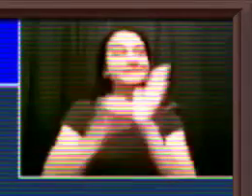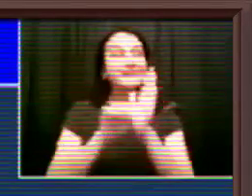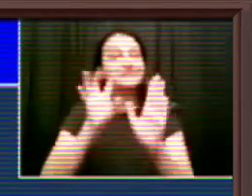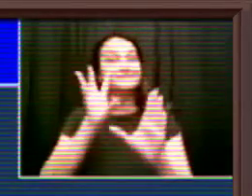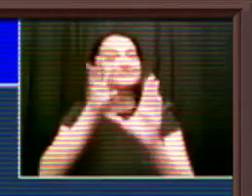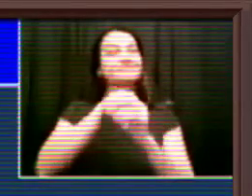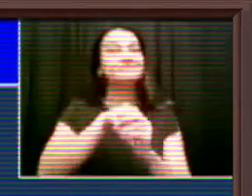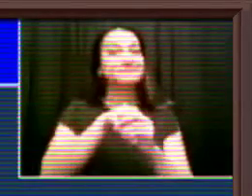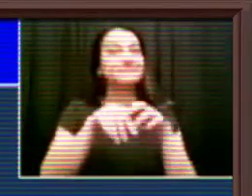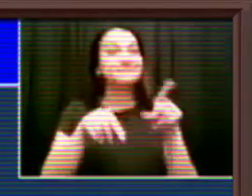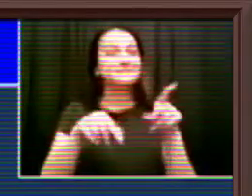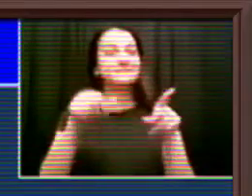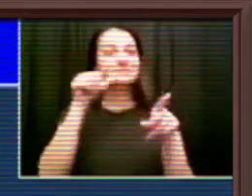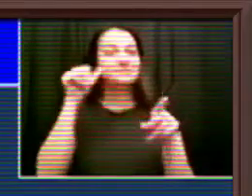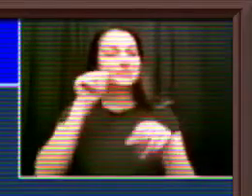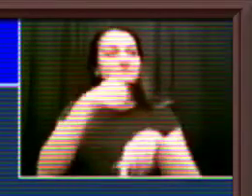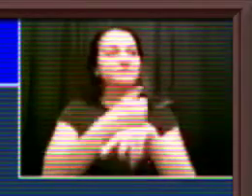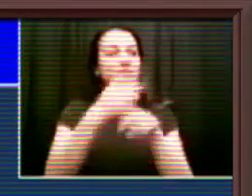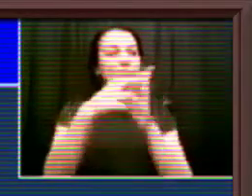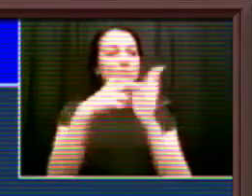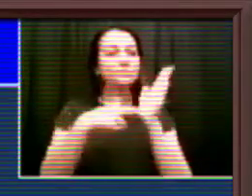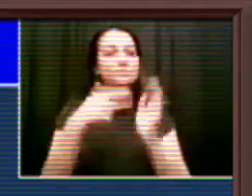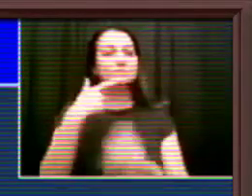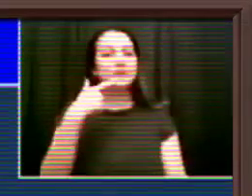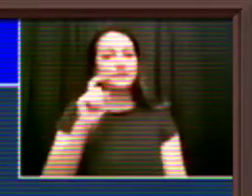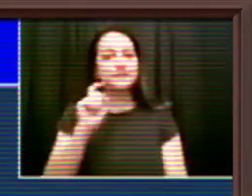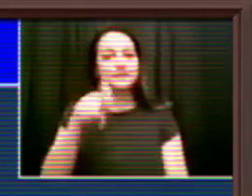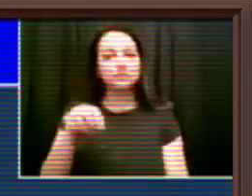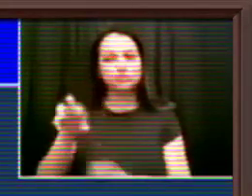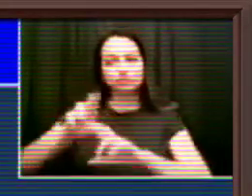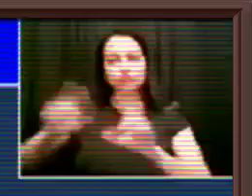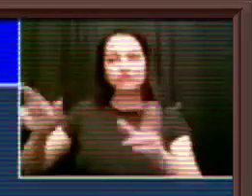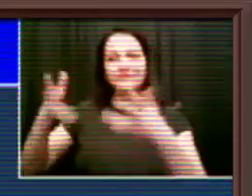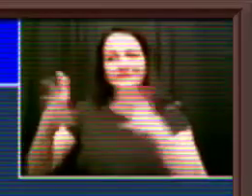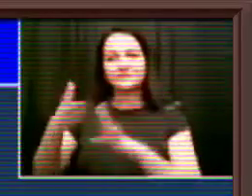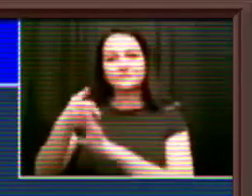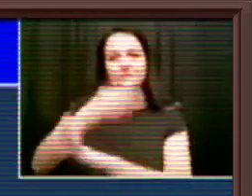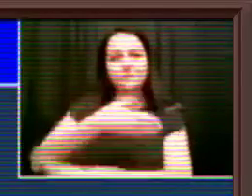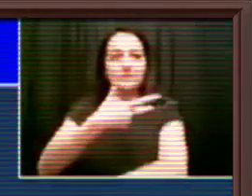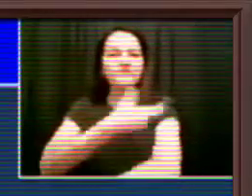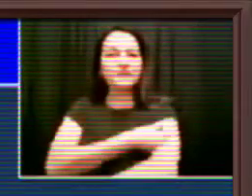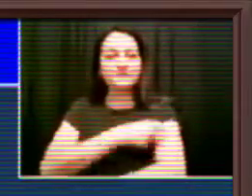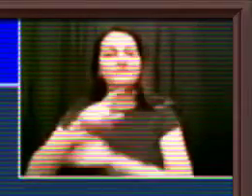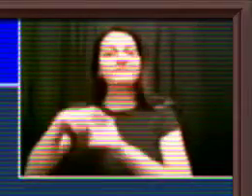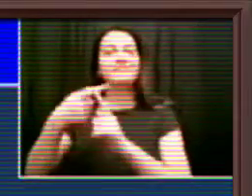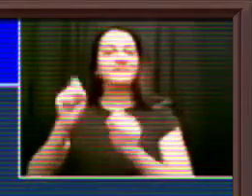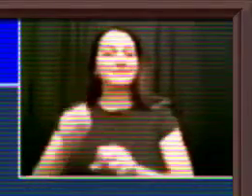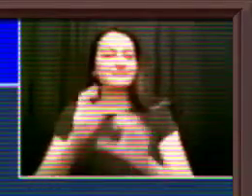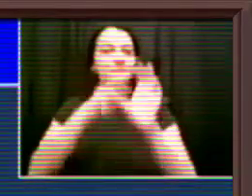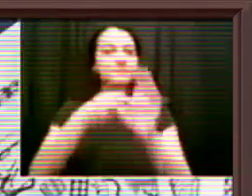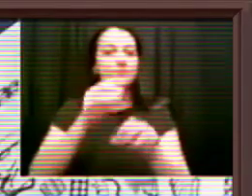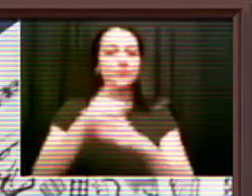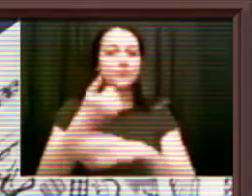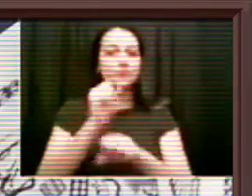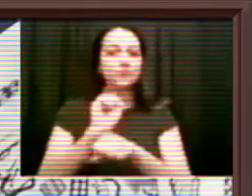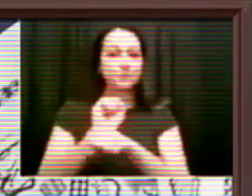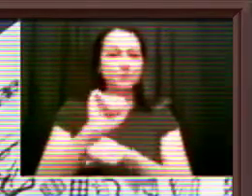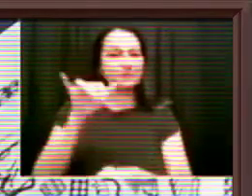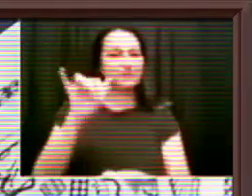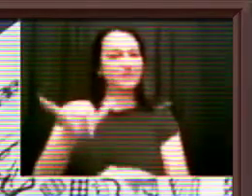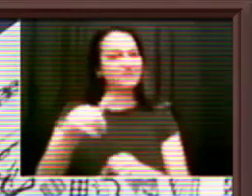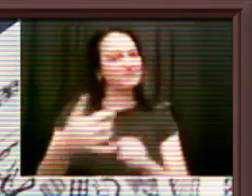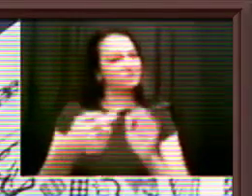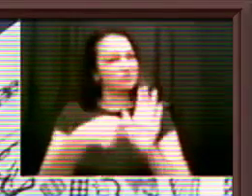it doesn't, seatbelts aren't guaranteed to save you, but they can prevent, you know, death in the event that